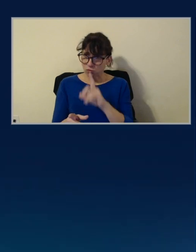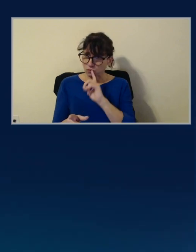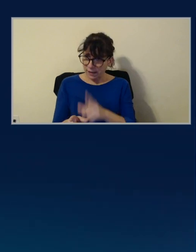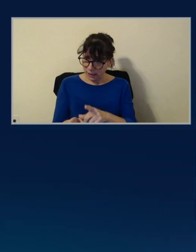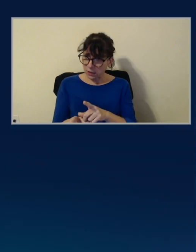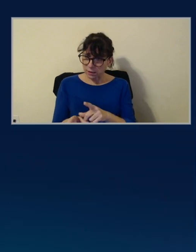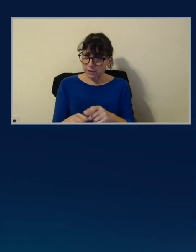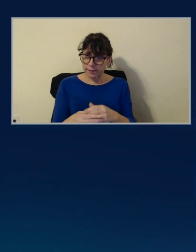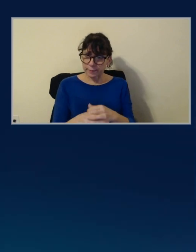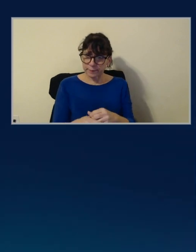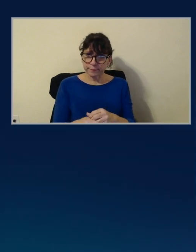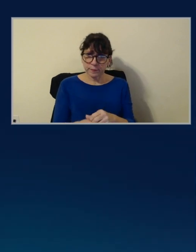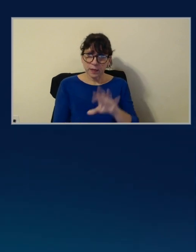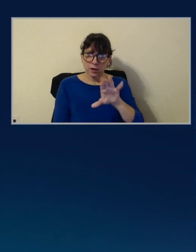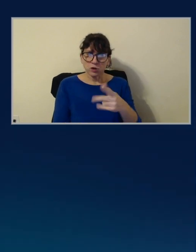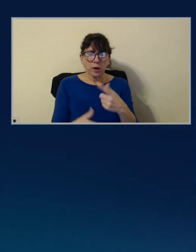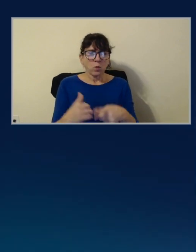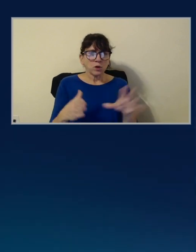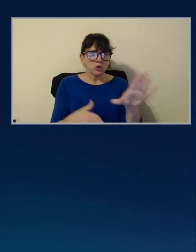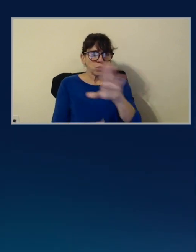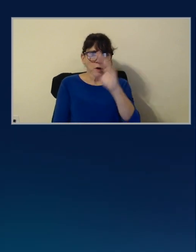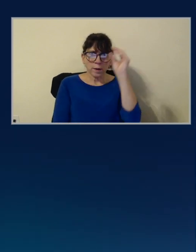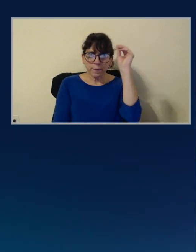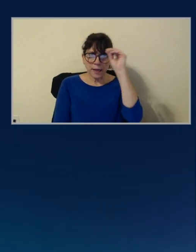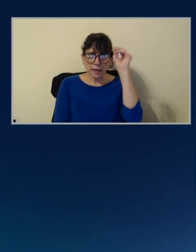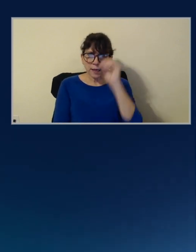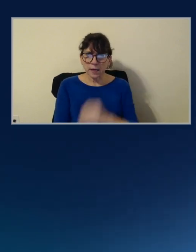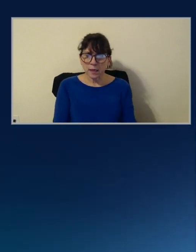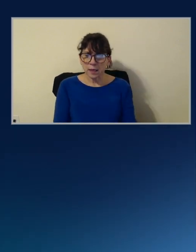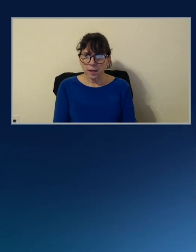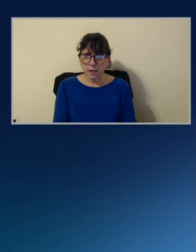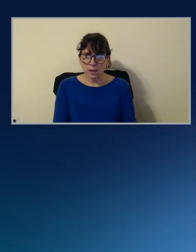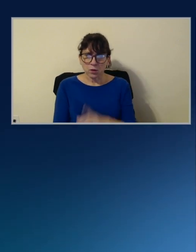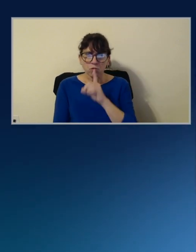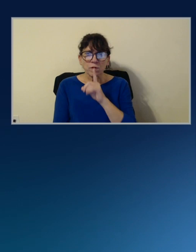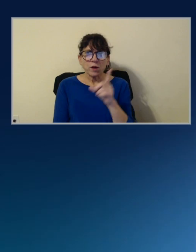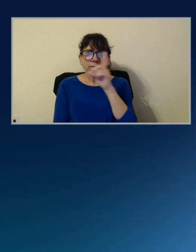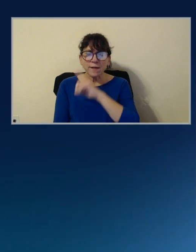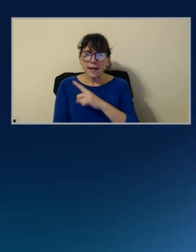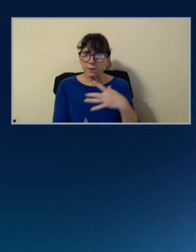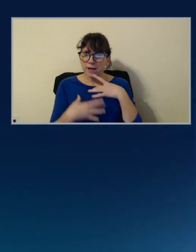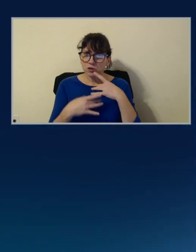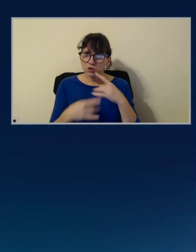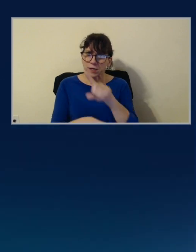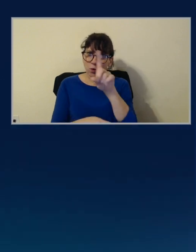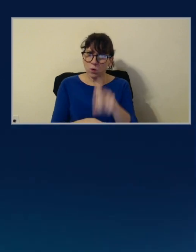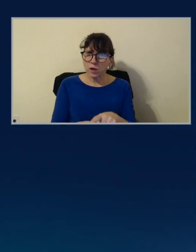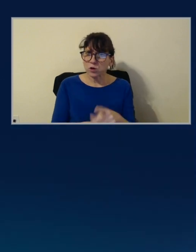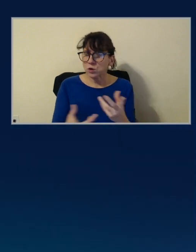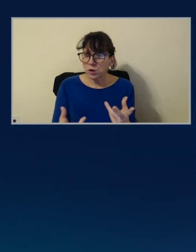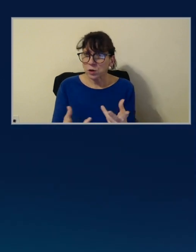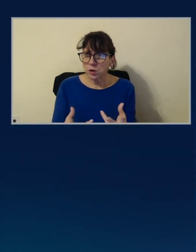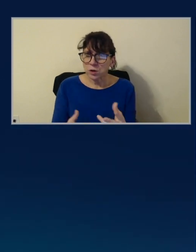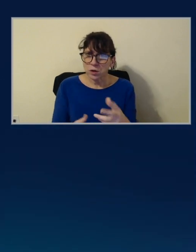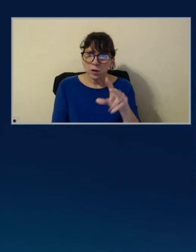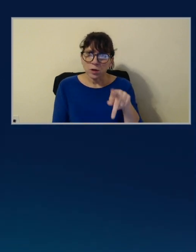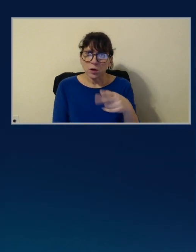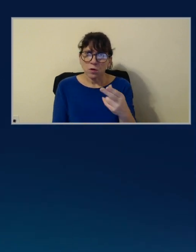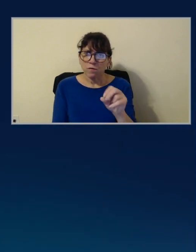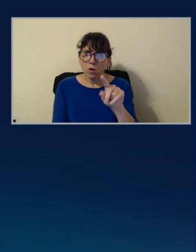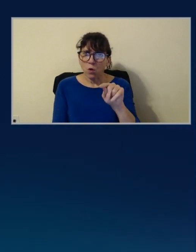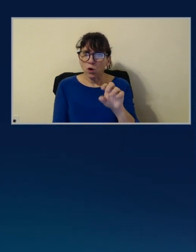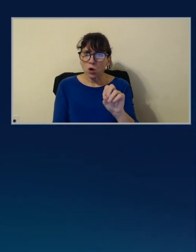Chad, what's your opinion? We're getting a lot of Unreal, fake. We do have an interesting question in there. Would Oh, yeah. Photoshop or I guess any other